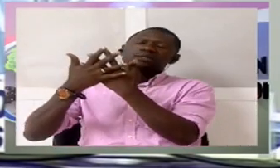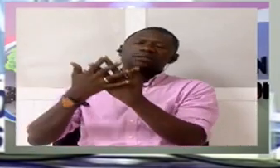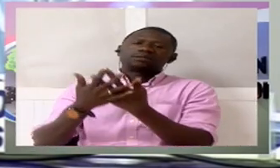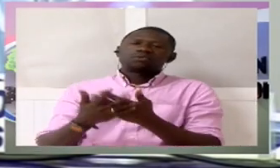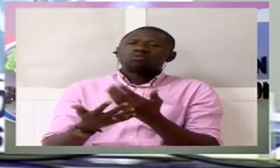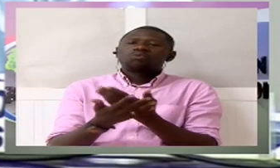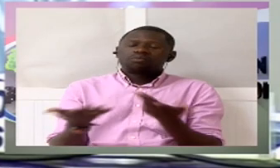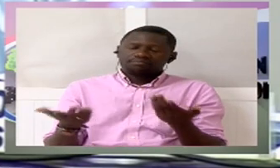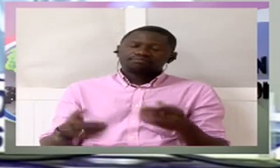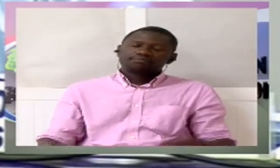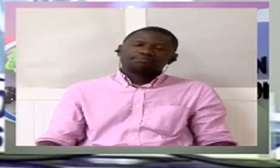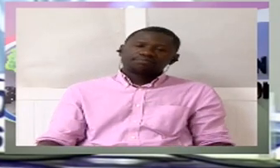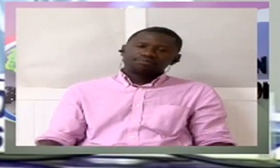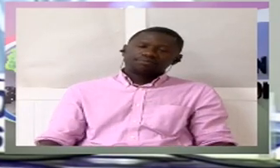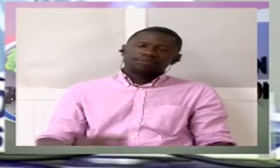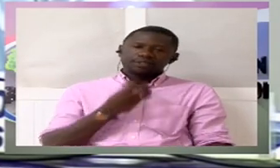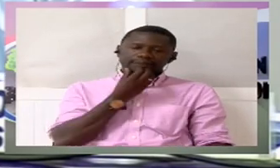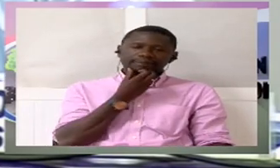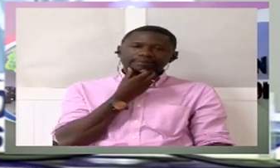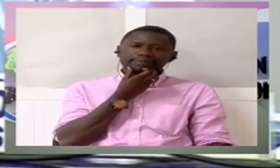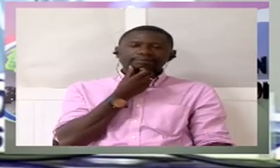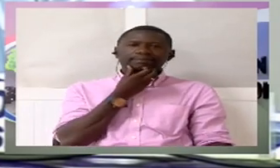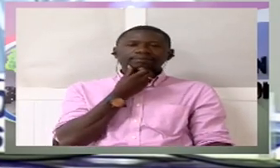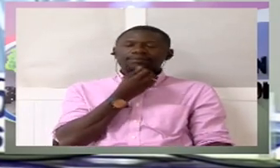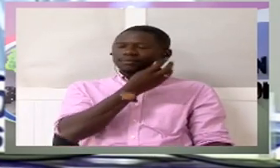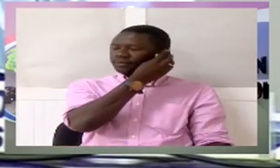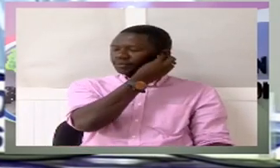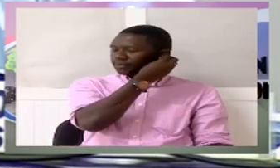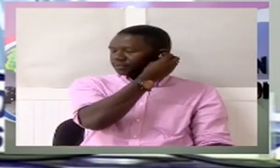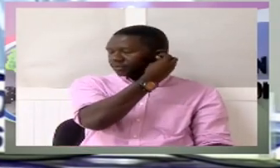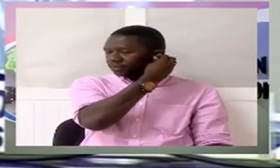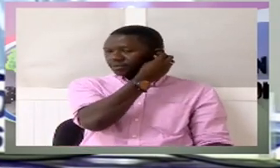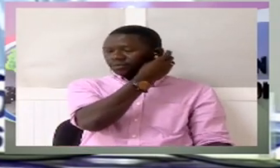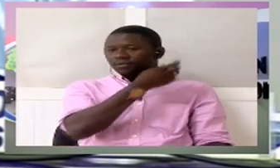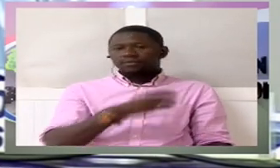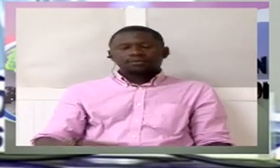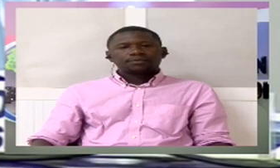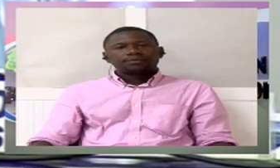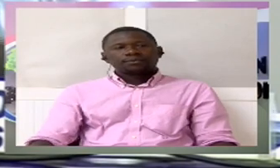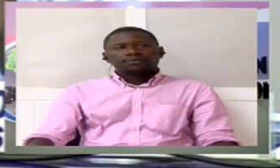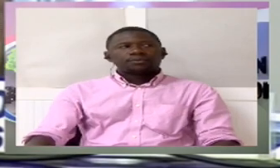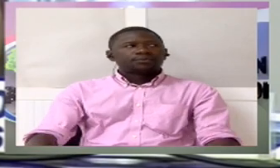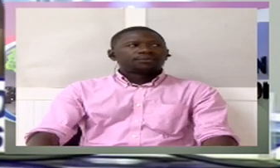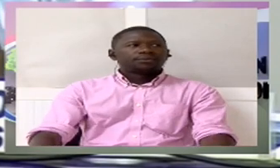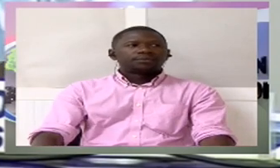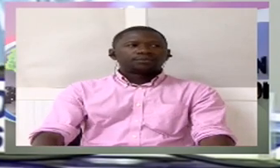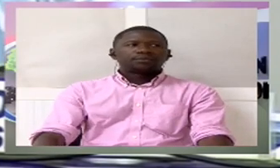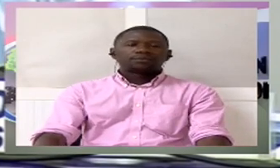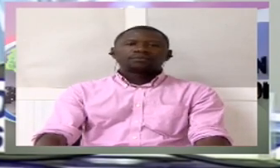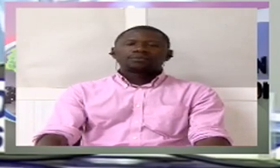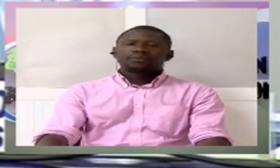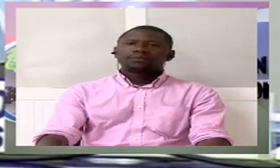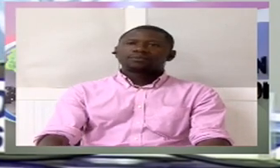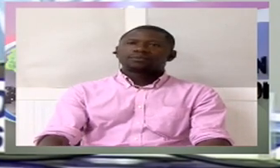lekela kolumeni alonko wollebe dending kasola anen kasola nkolu nen kasoko nkolu saying mune